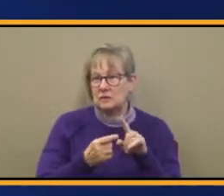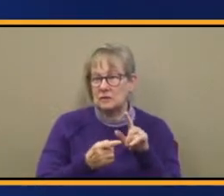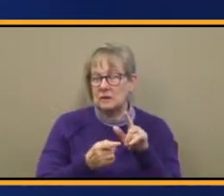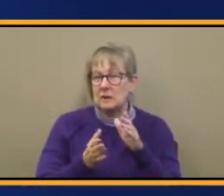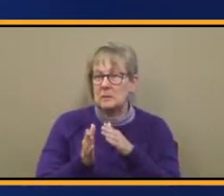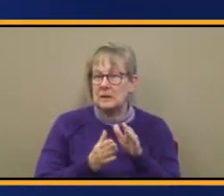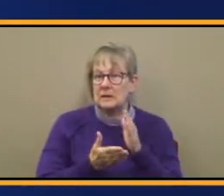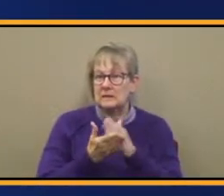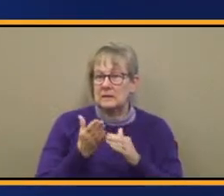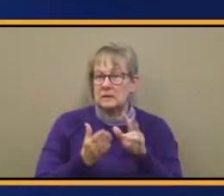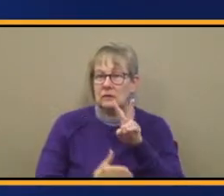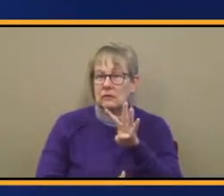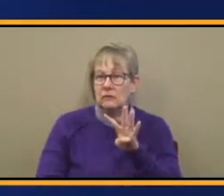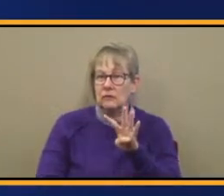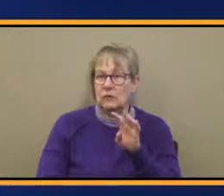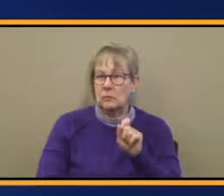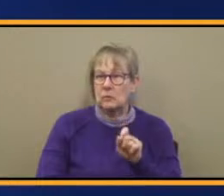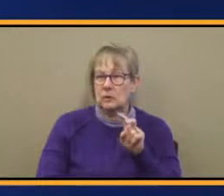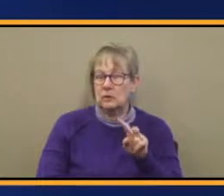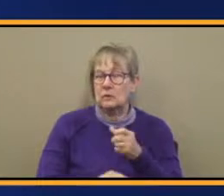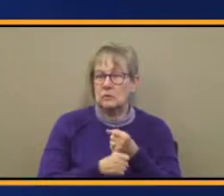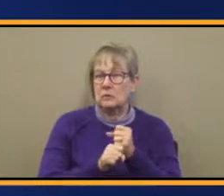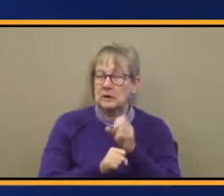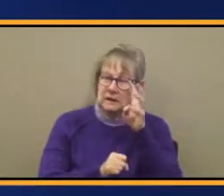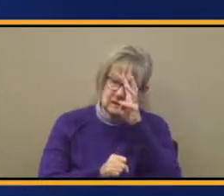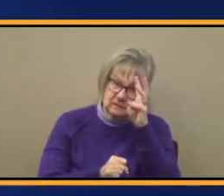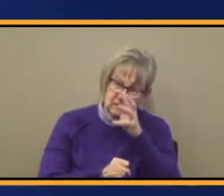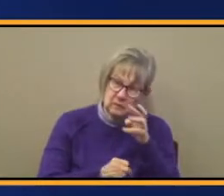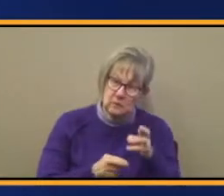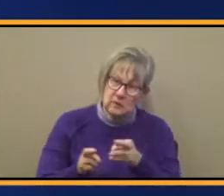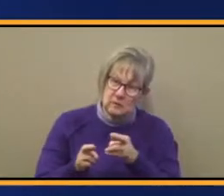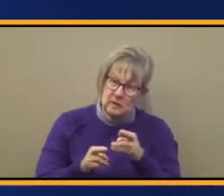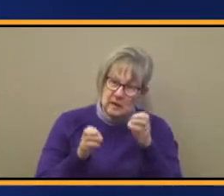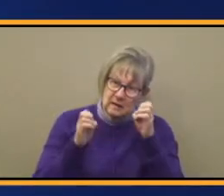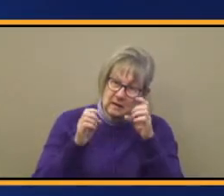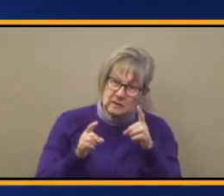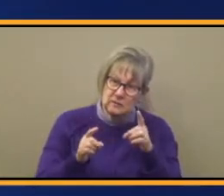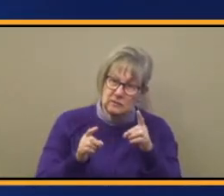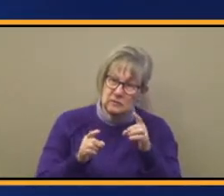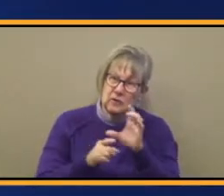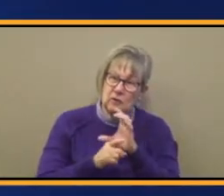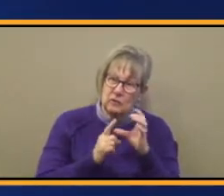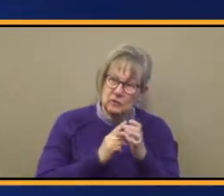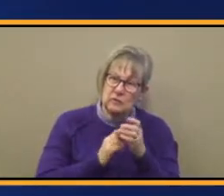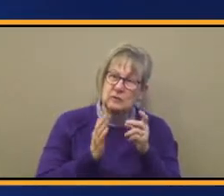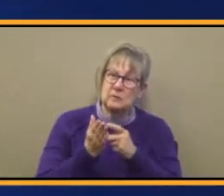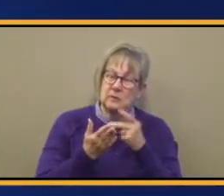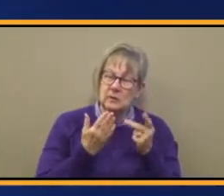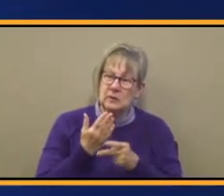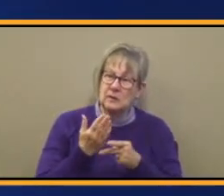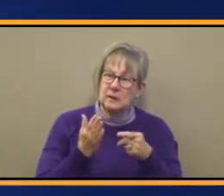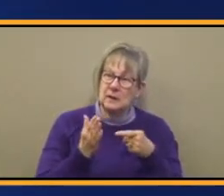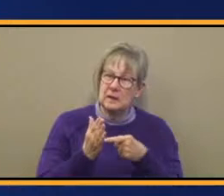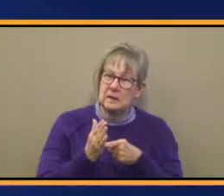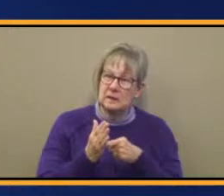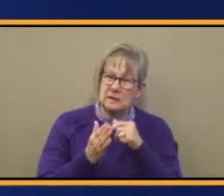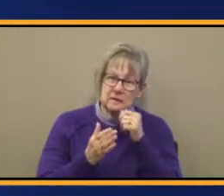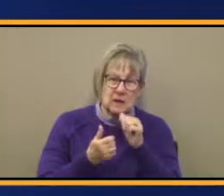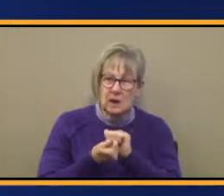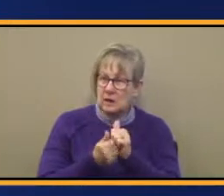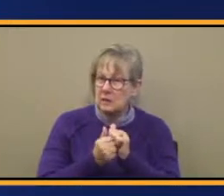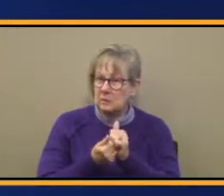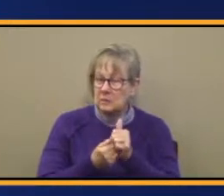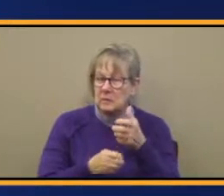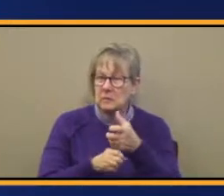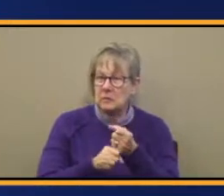is subsection 4.2, create innovative recreational and educational and cultural programs. This is non-competitive